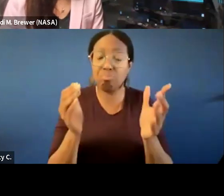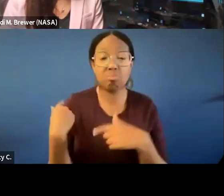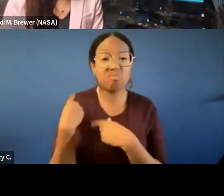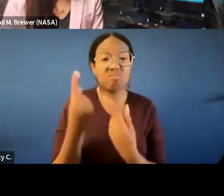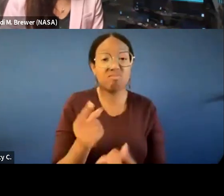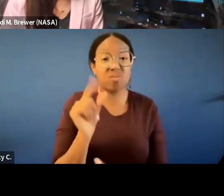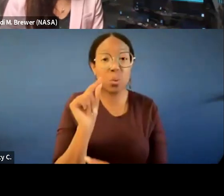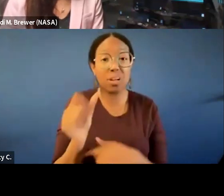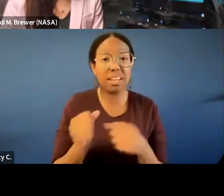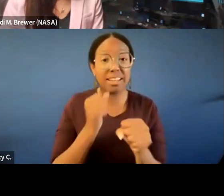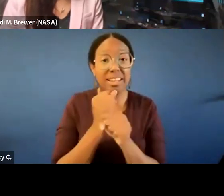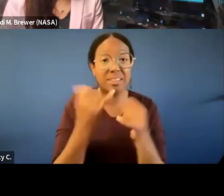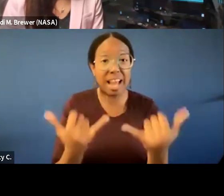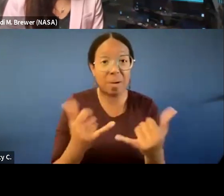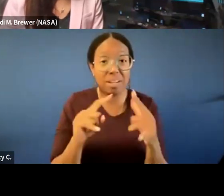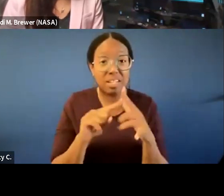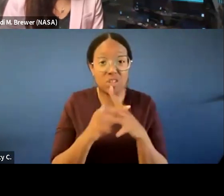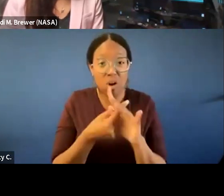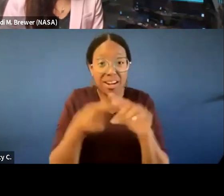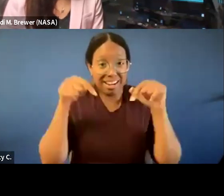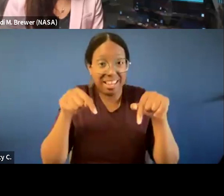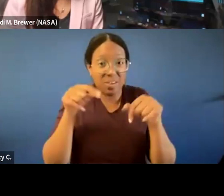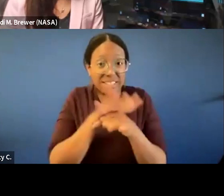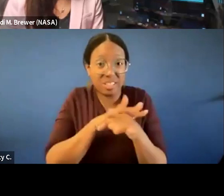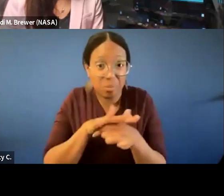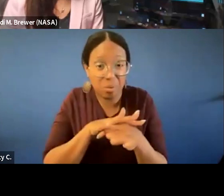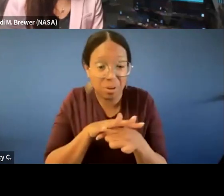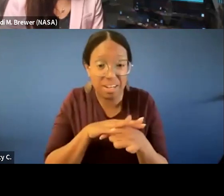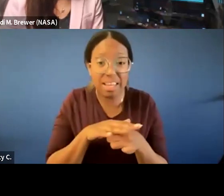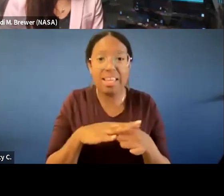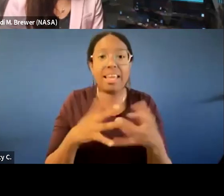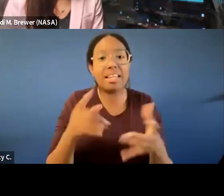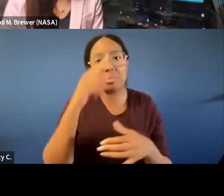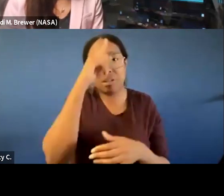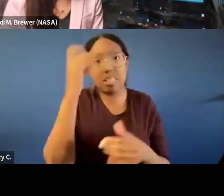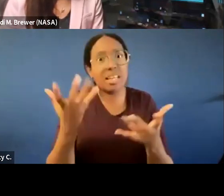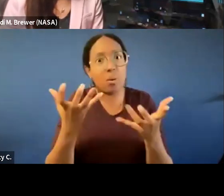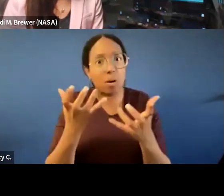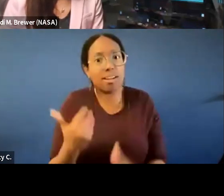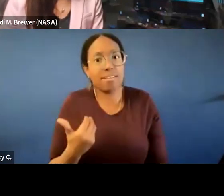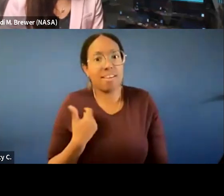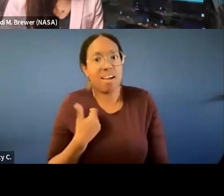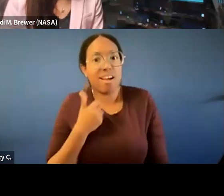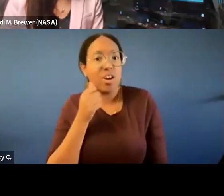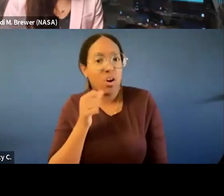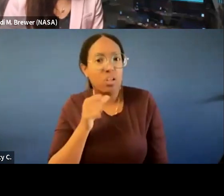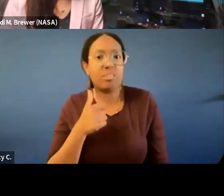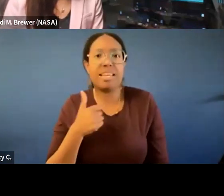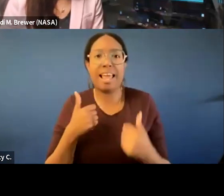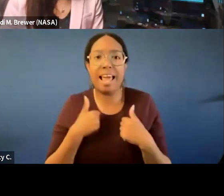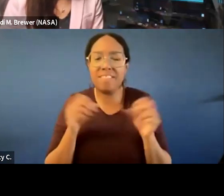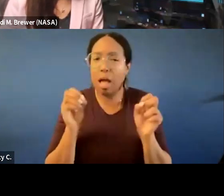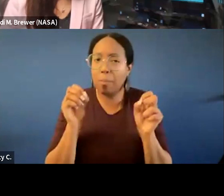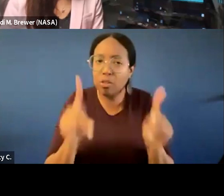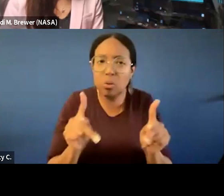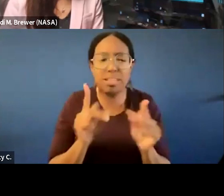it started out in this community. And it was because I wanted young girls to have that drive and that